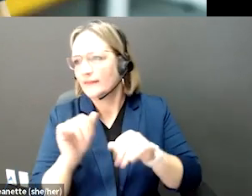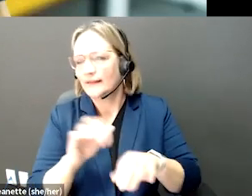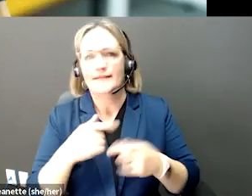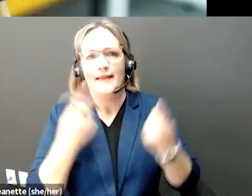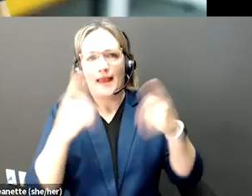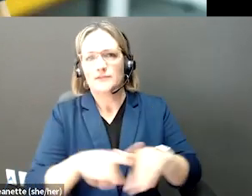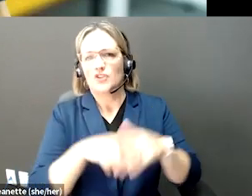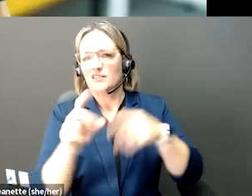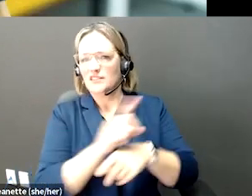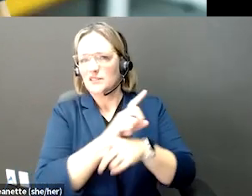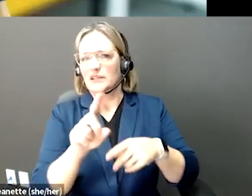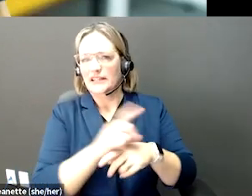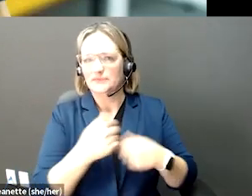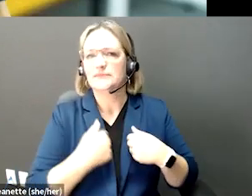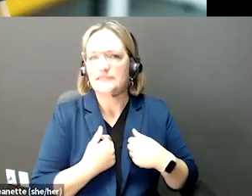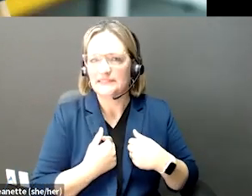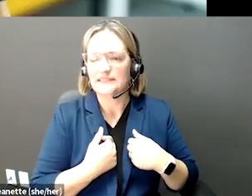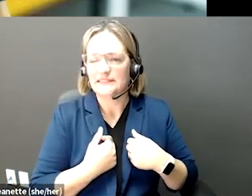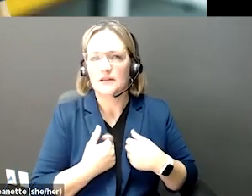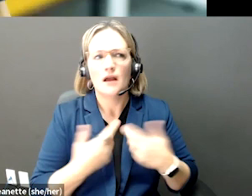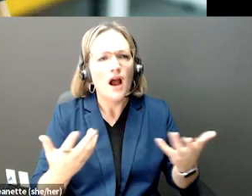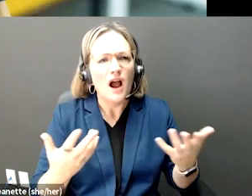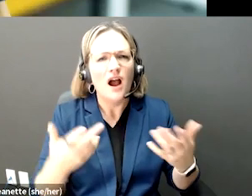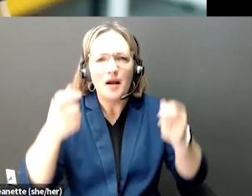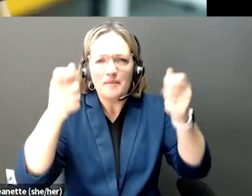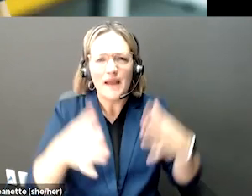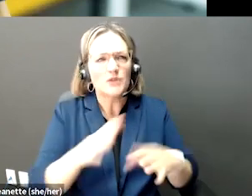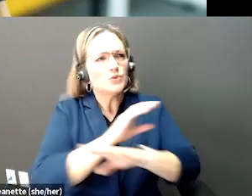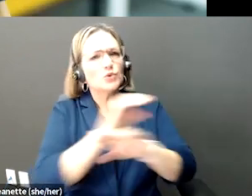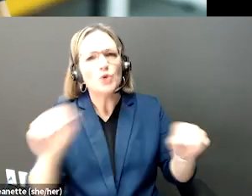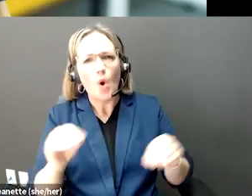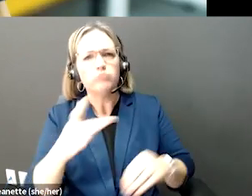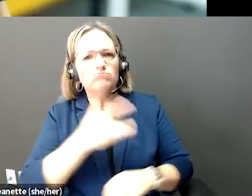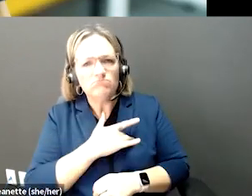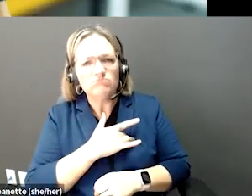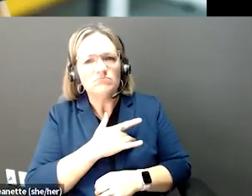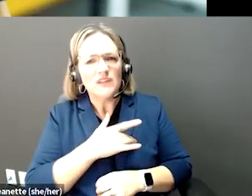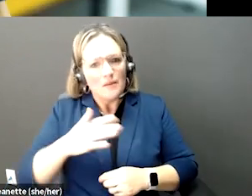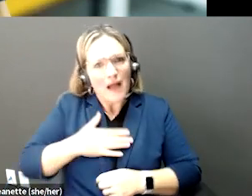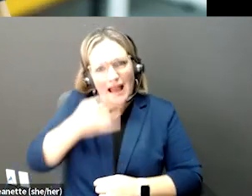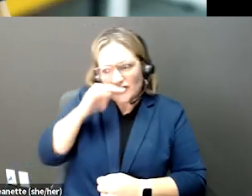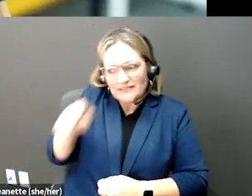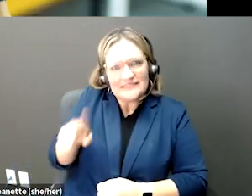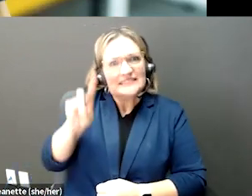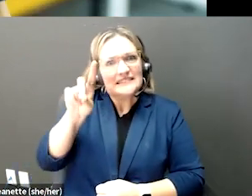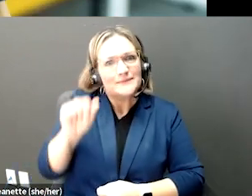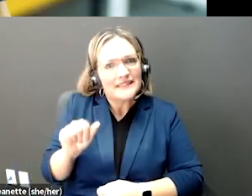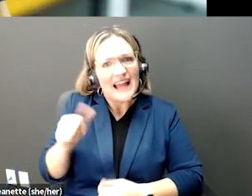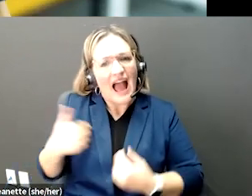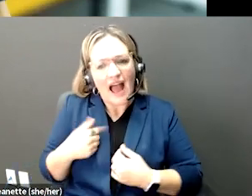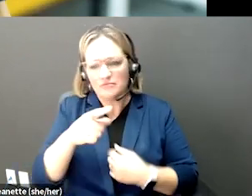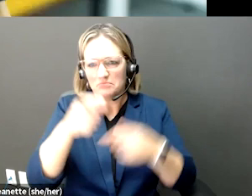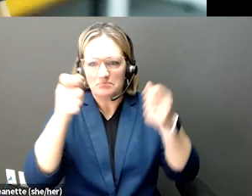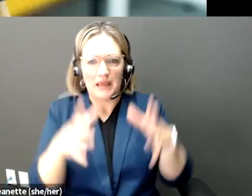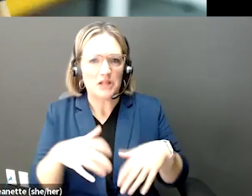no understanding or compassion towards me raising a child with a disability. I actually had a supervisor say, "Can't